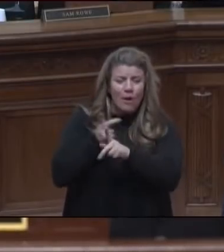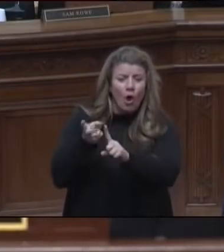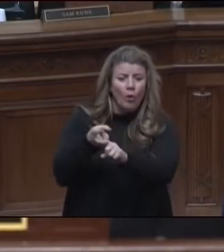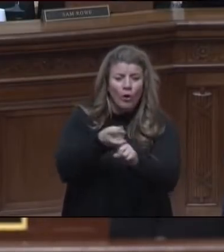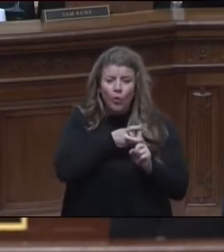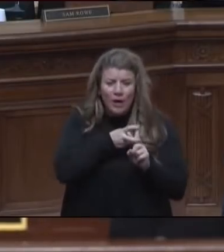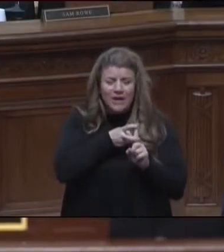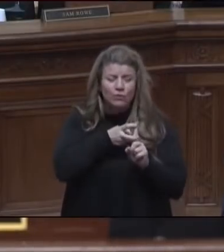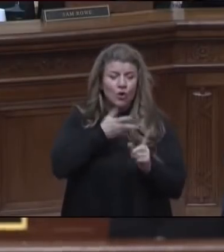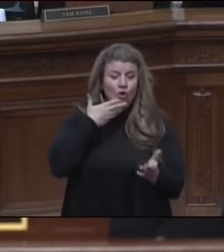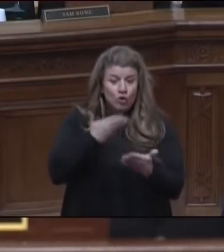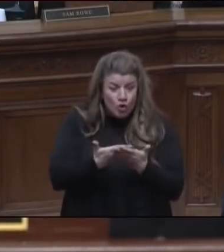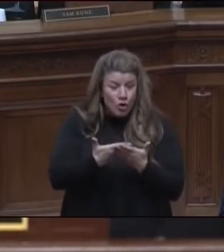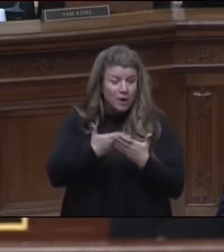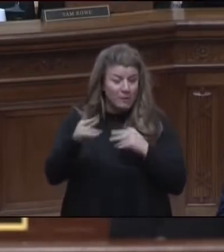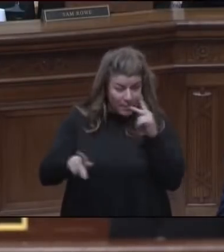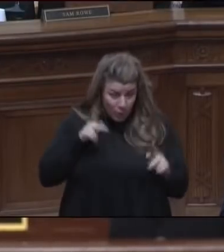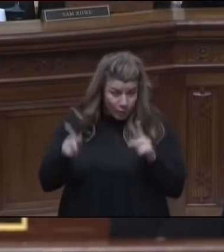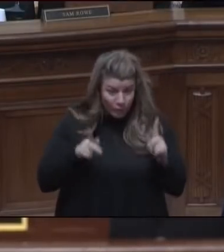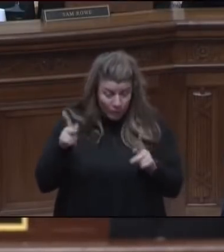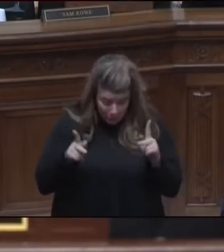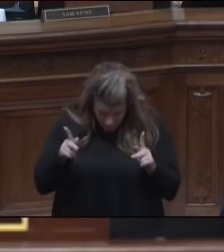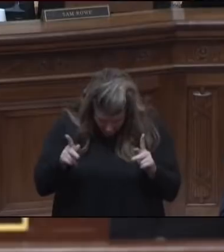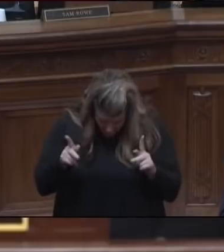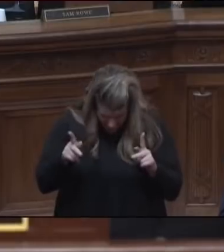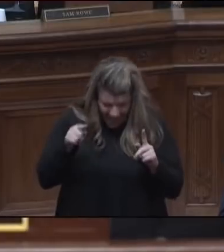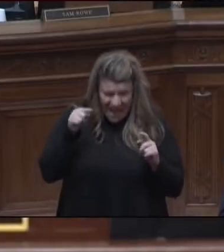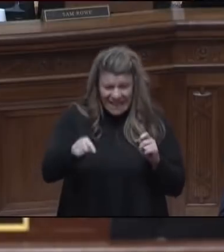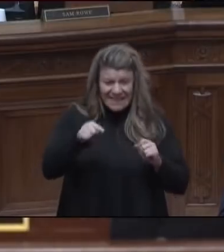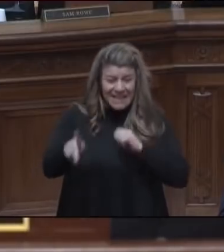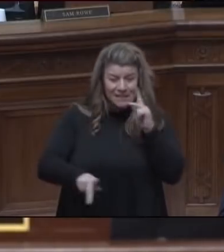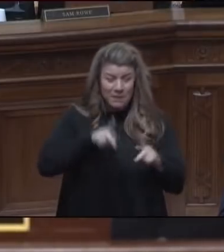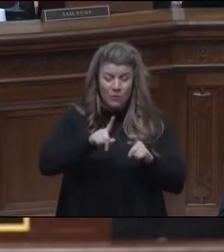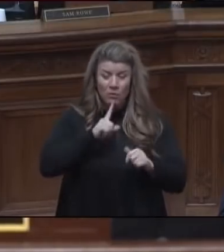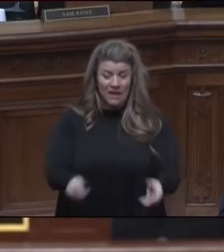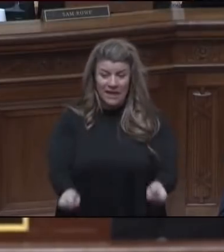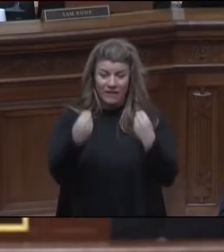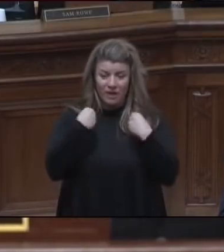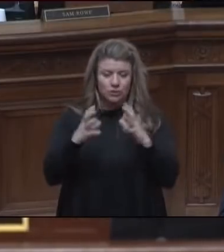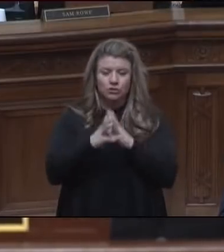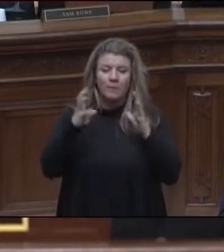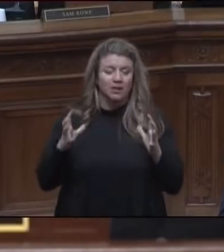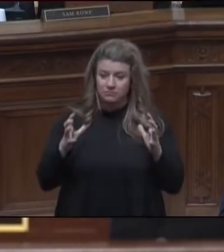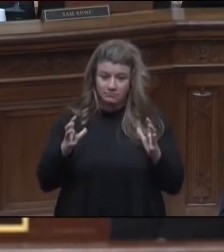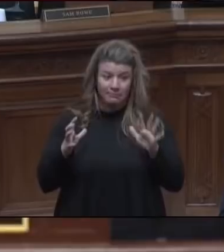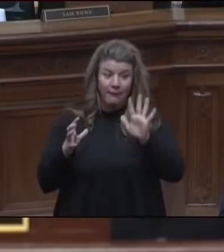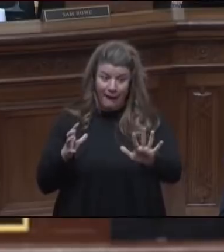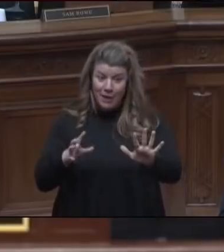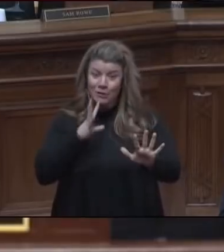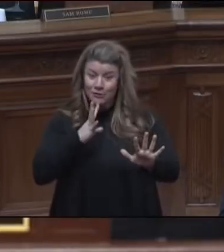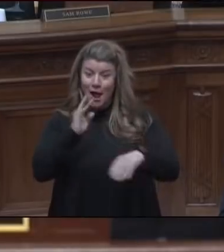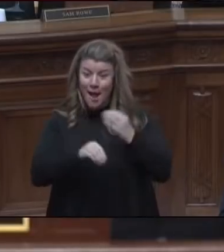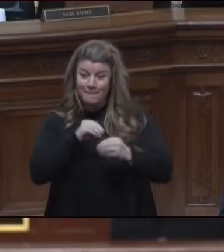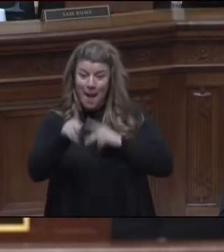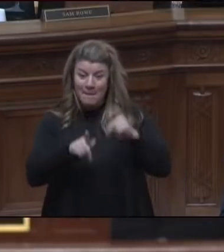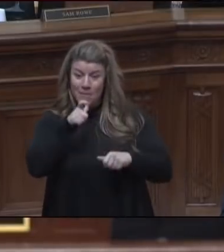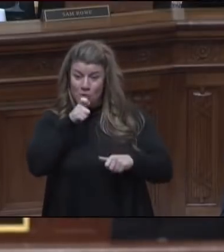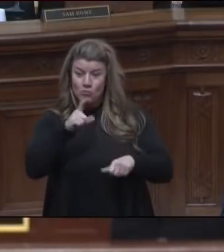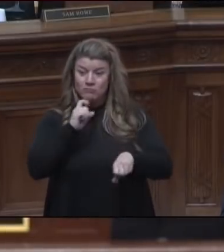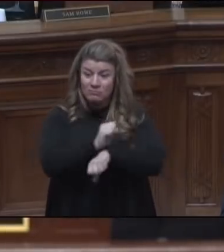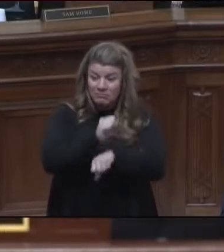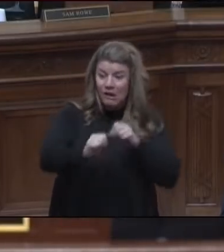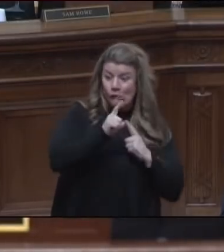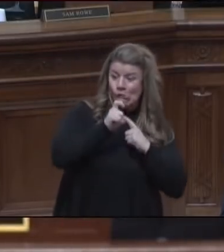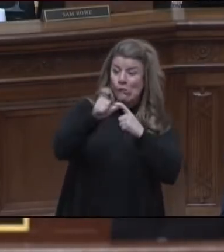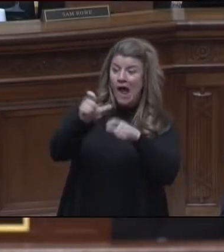know, good people. These people have given so much. You talk about people that have run to the fire,